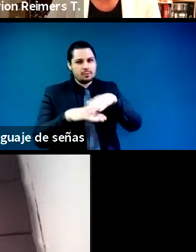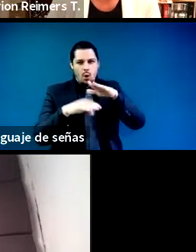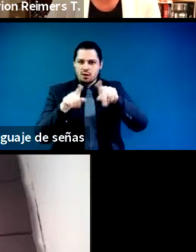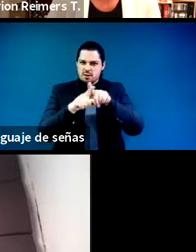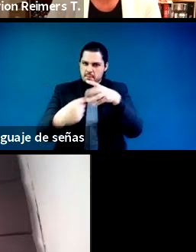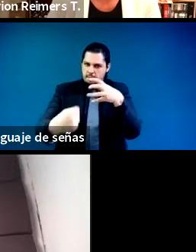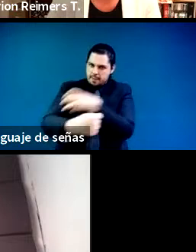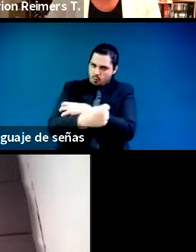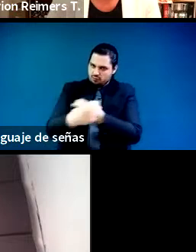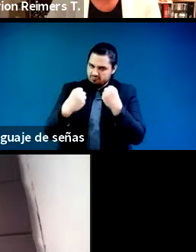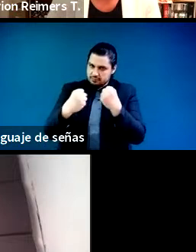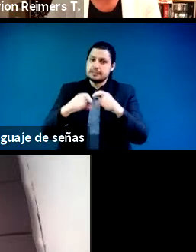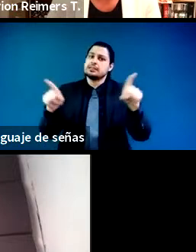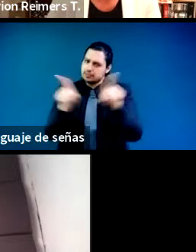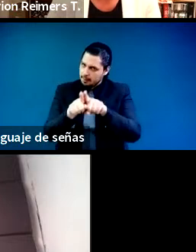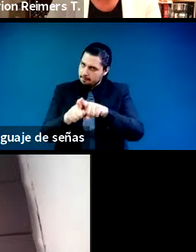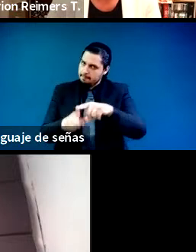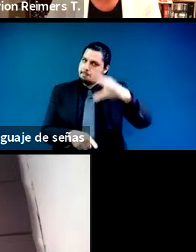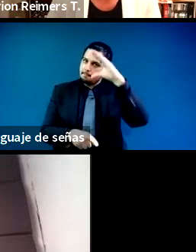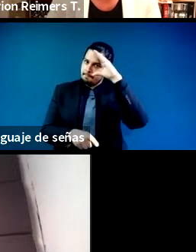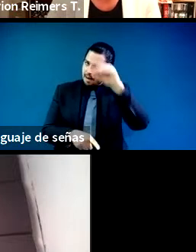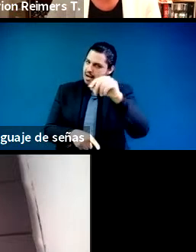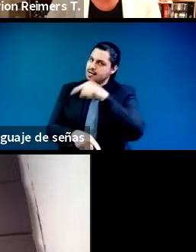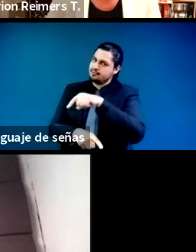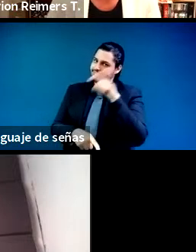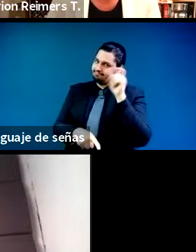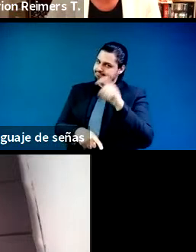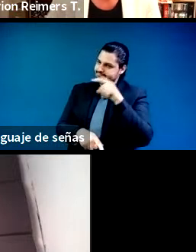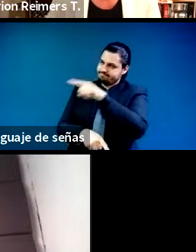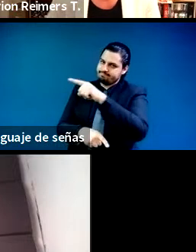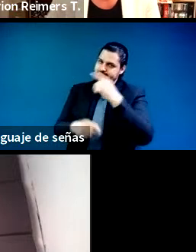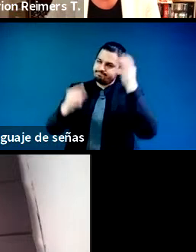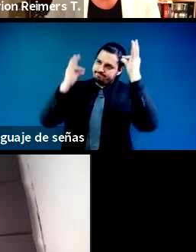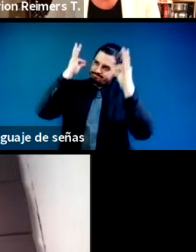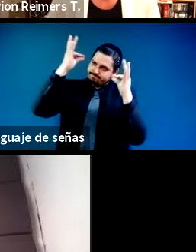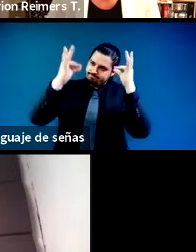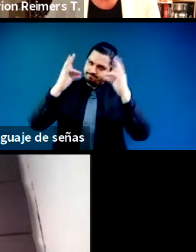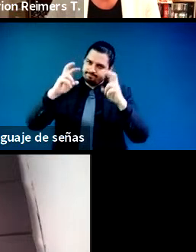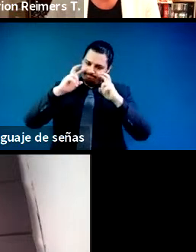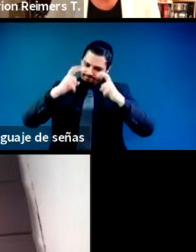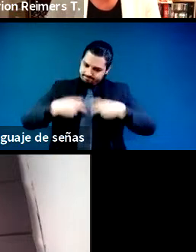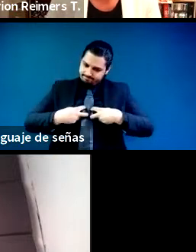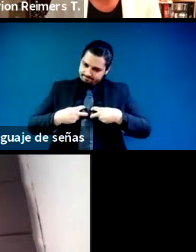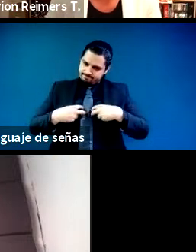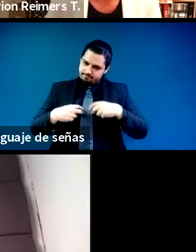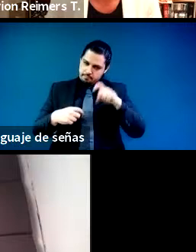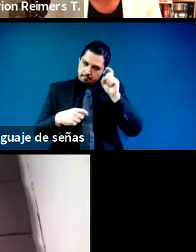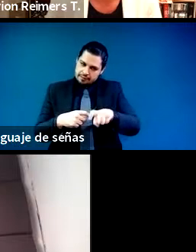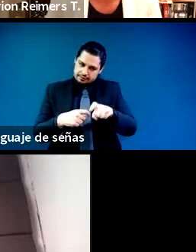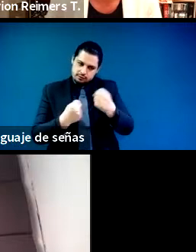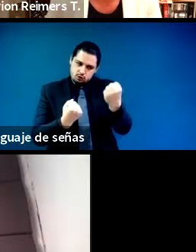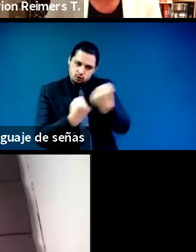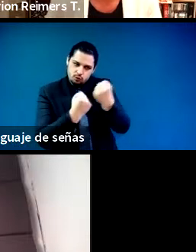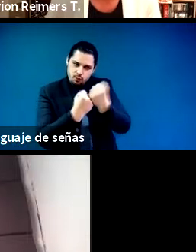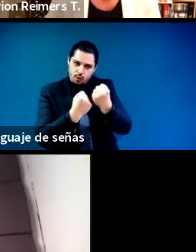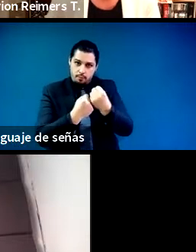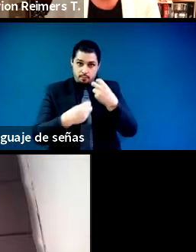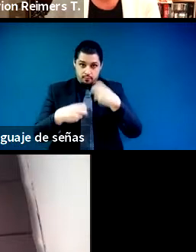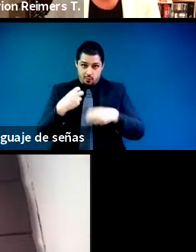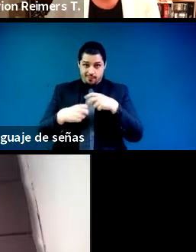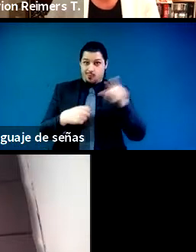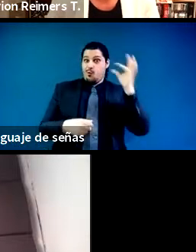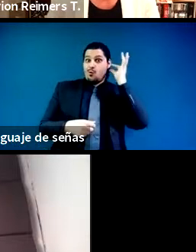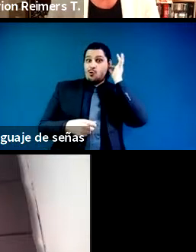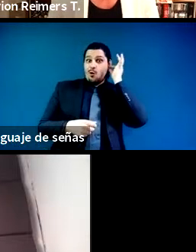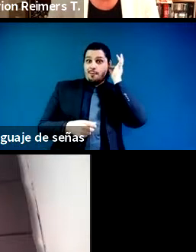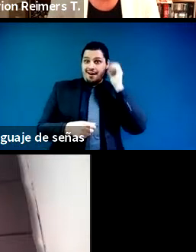because this is not a problem women created, and it seems that we magically have to fix it, and we don't even get the tools to do so or the power to do so. So